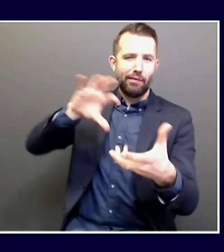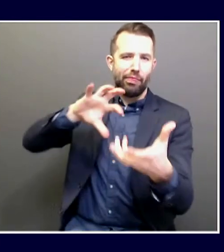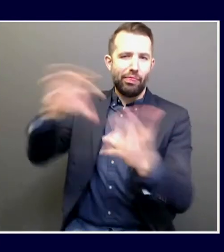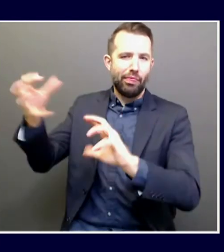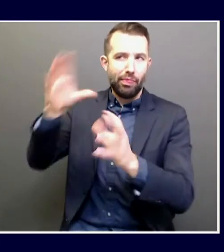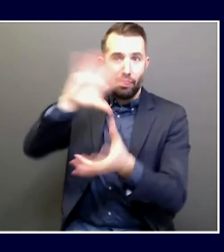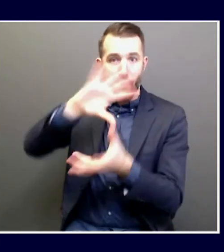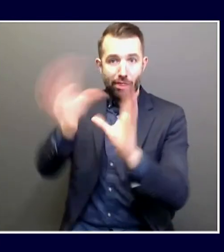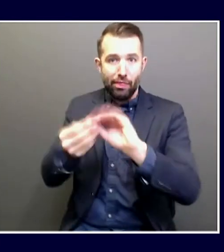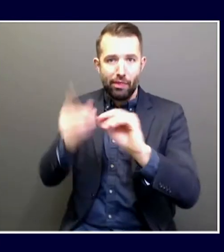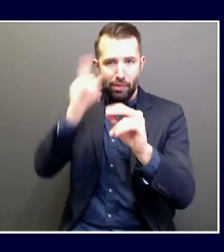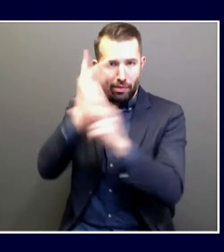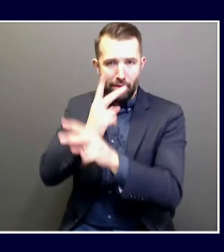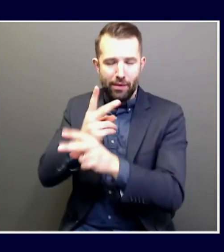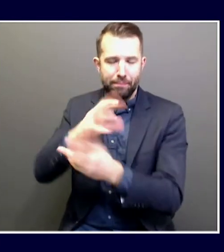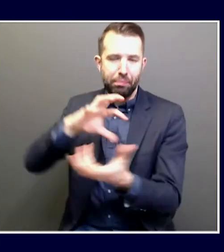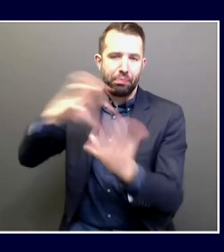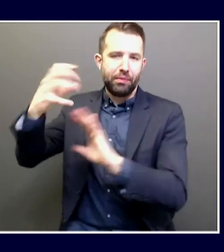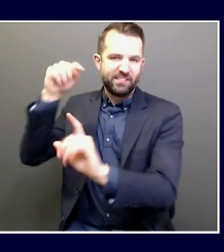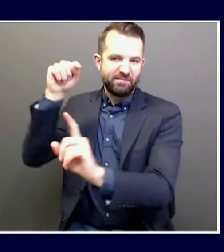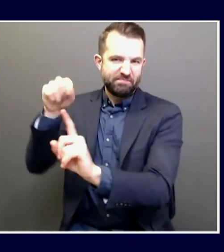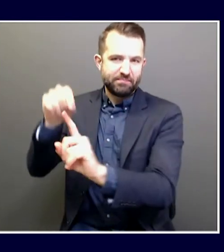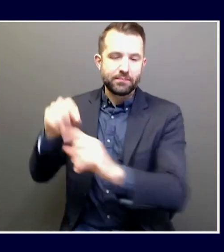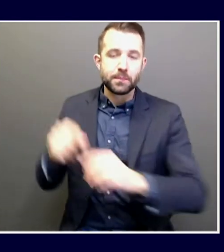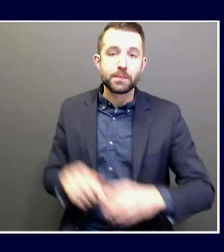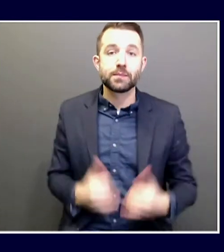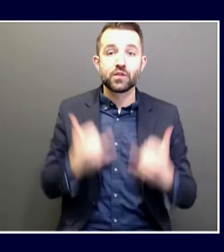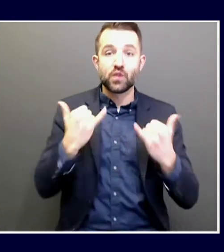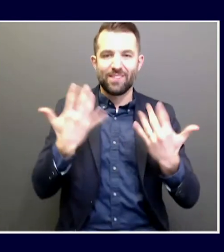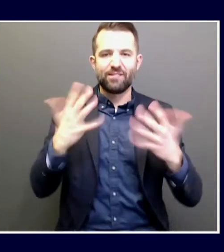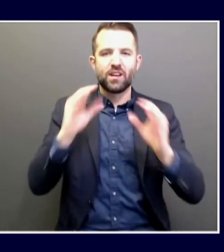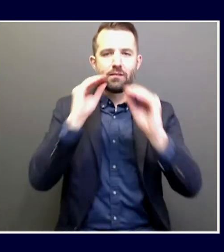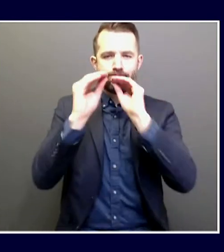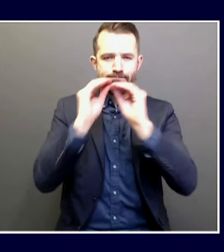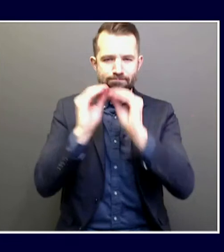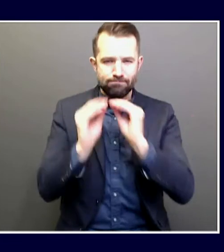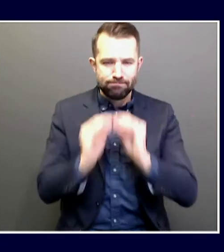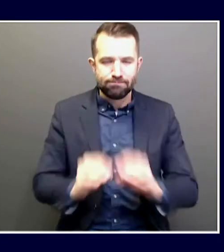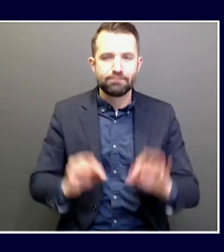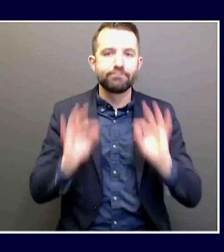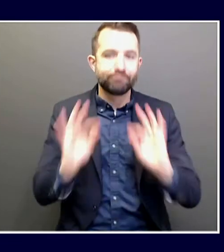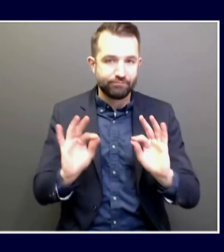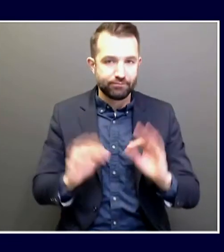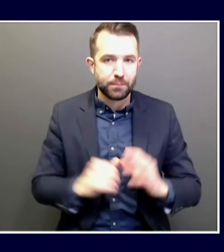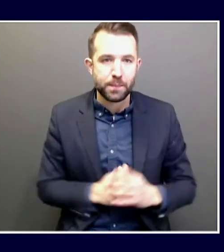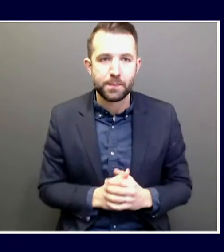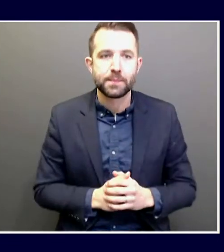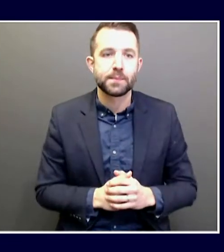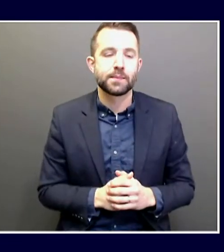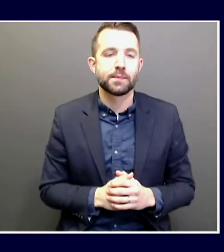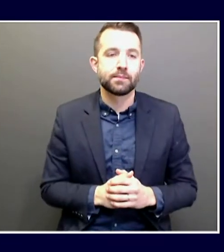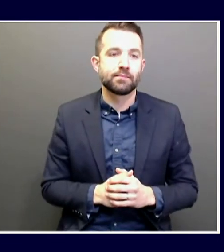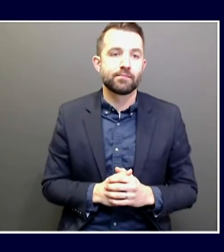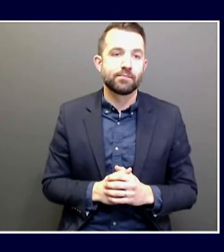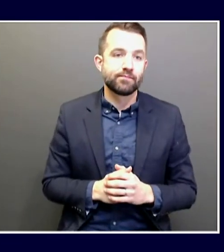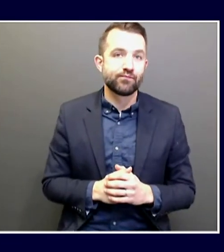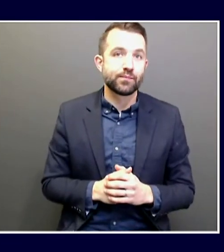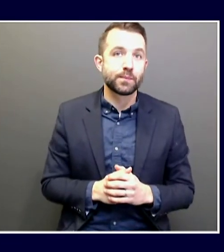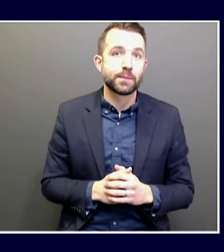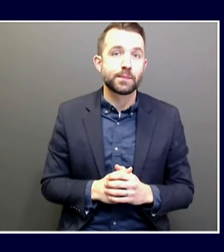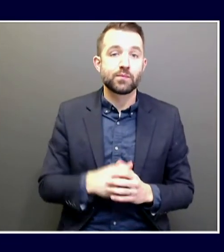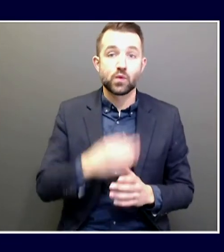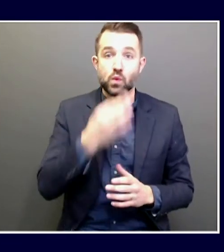And finally, before I turn it over to our colleagues in the media for questions, I'd like to talk today about a